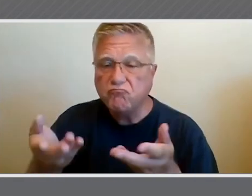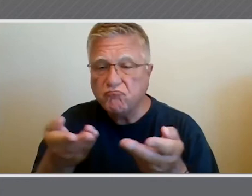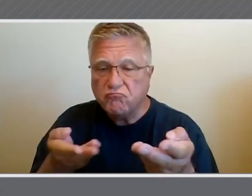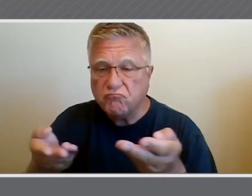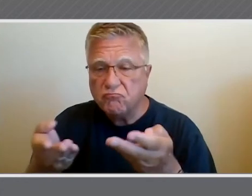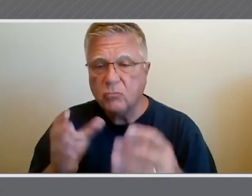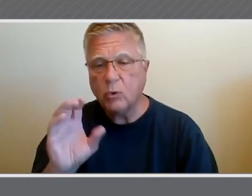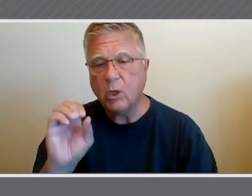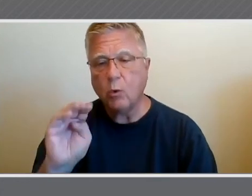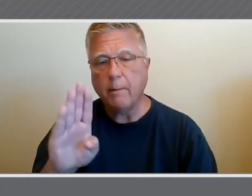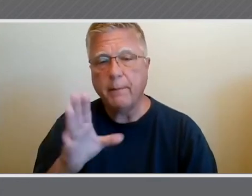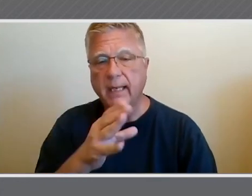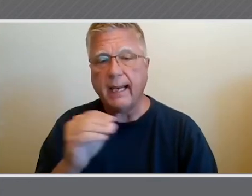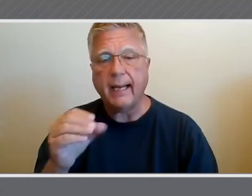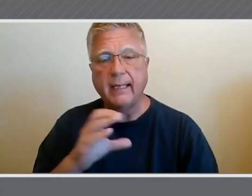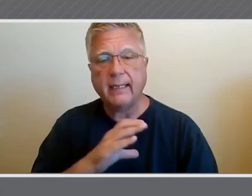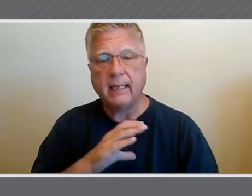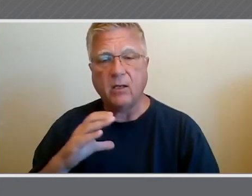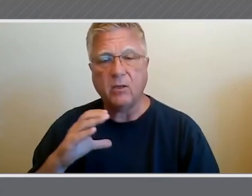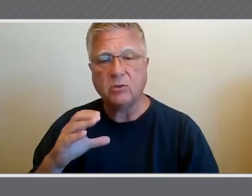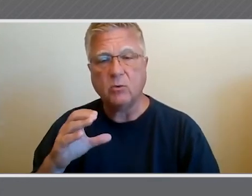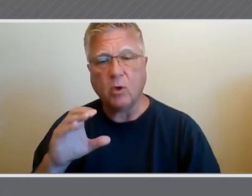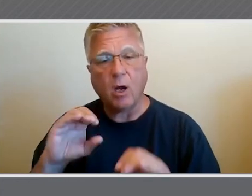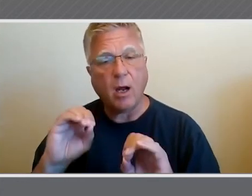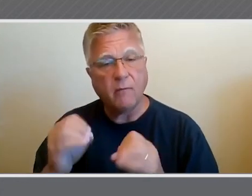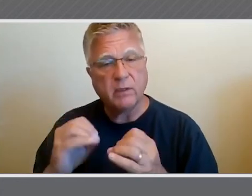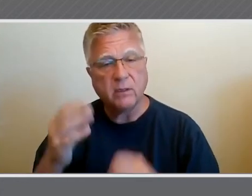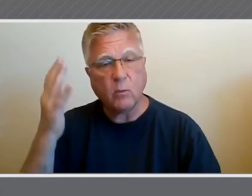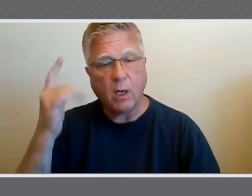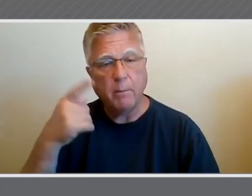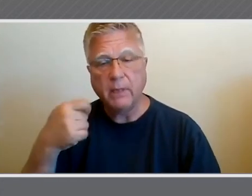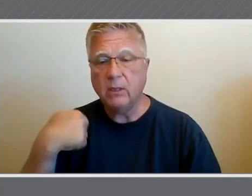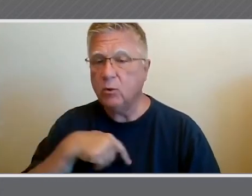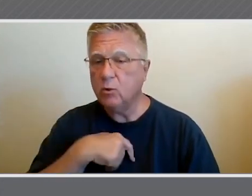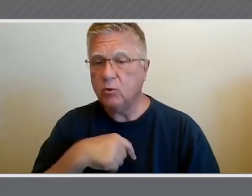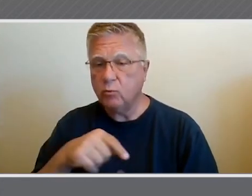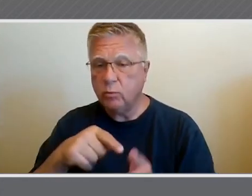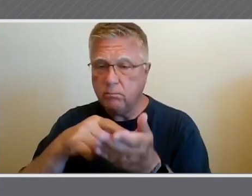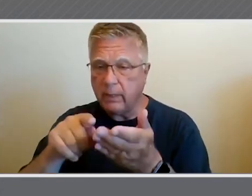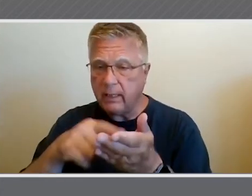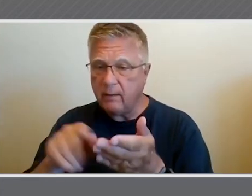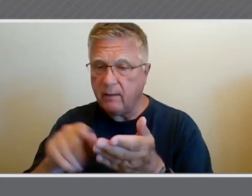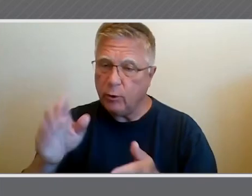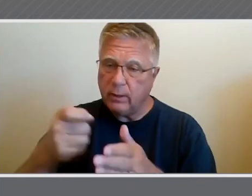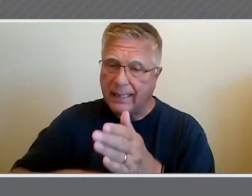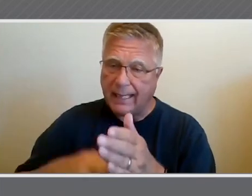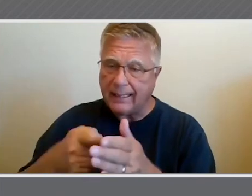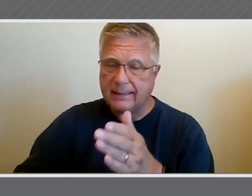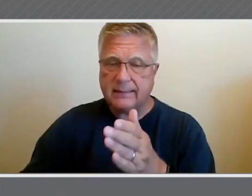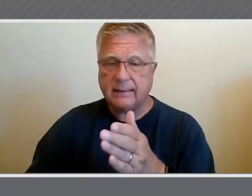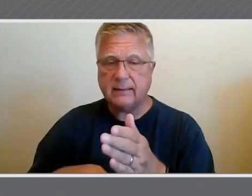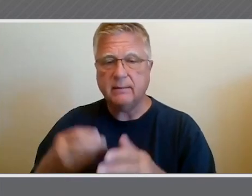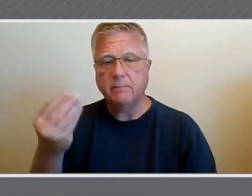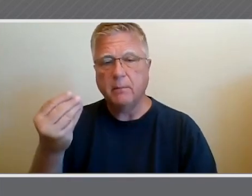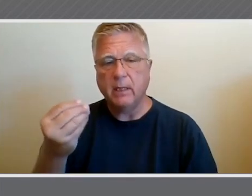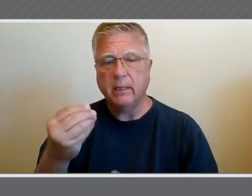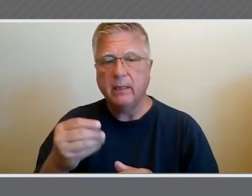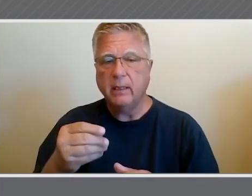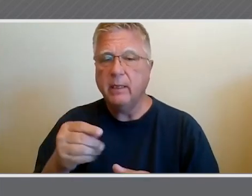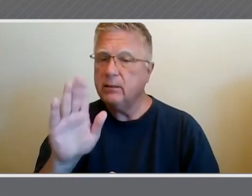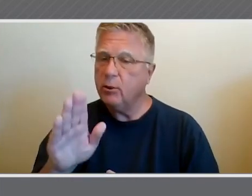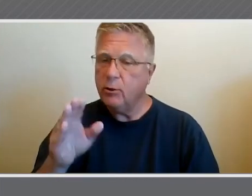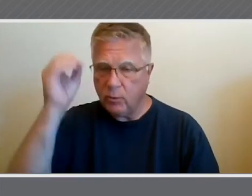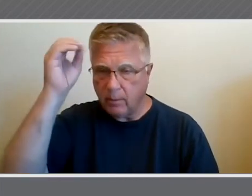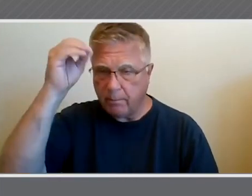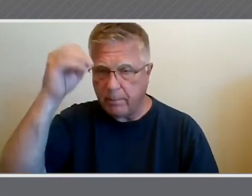budget and your council offices because we're directing your taxpayer dollars. Your input is critical. So the